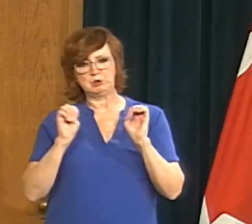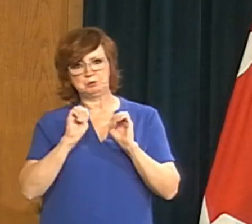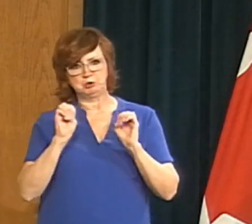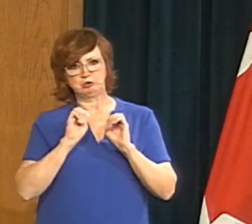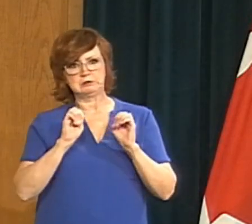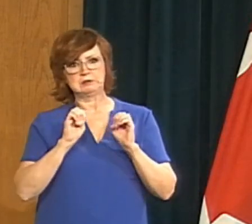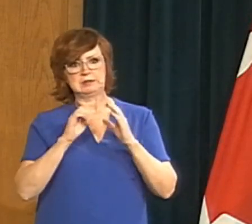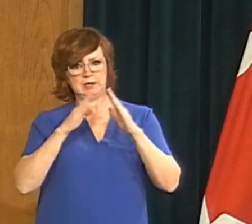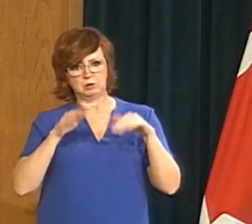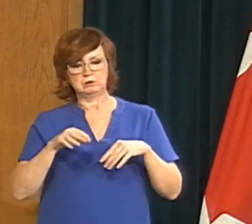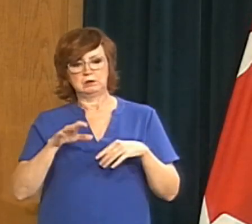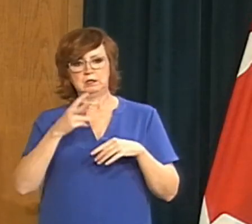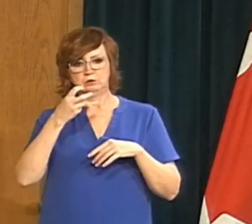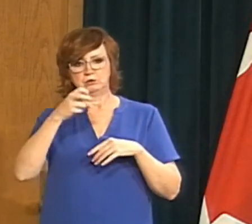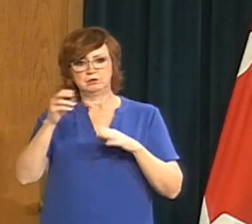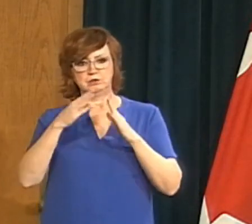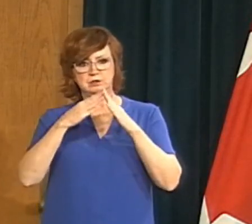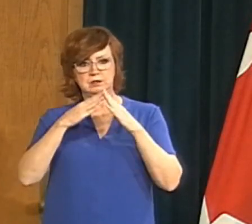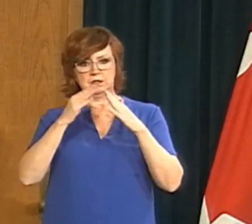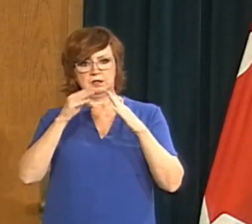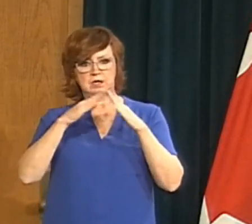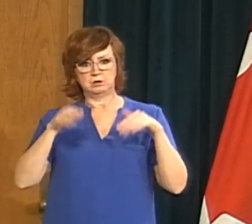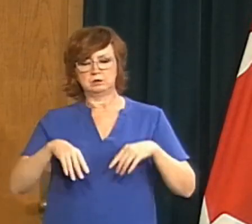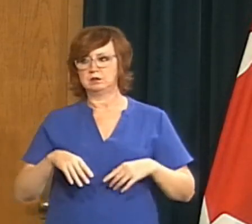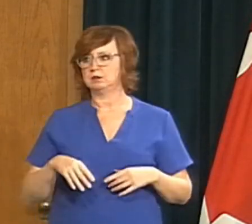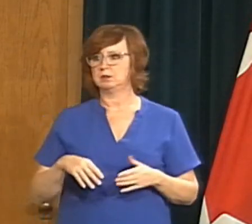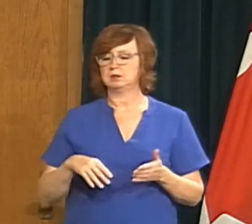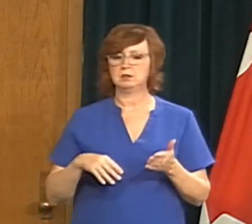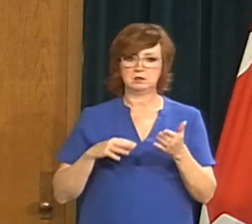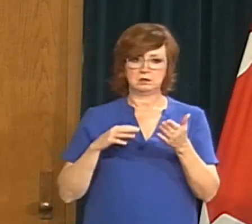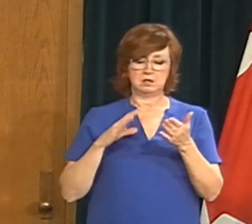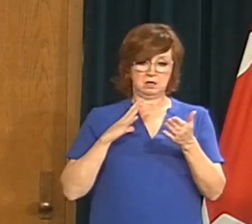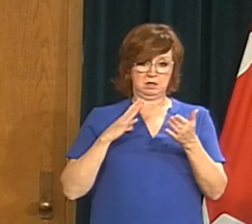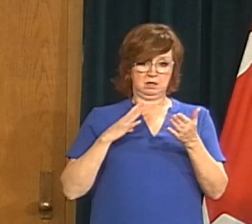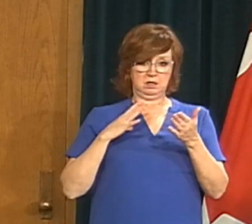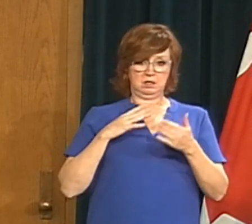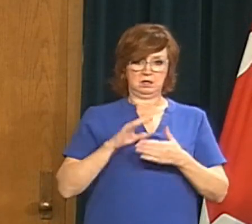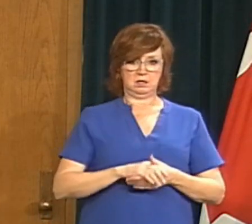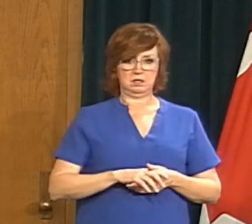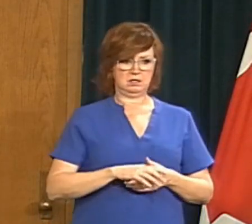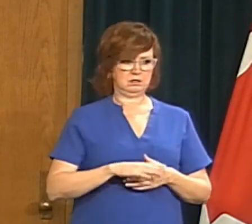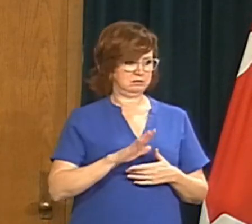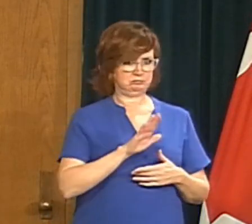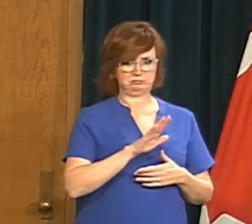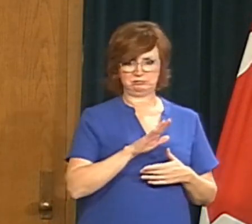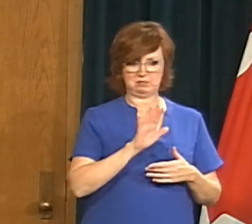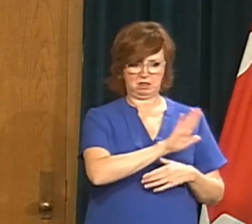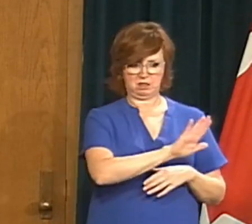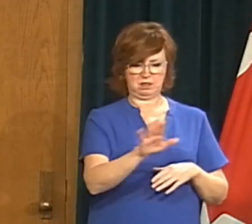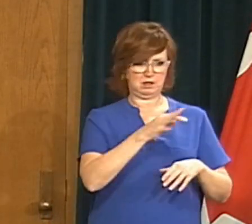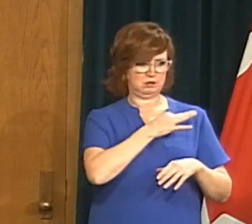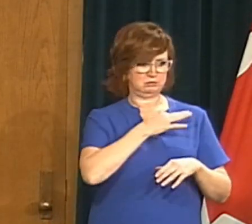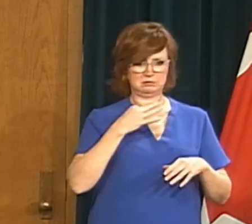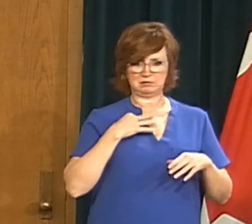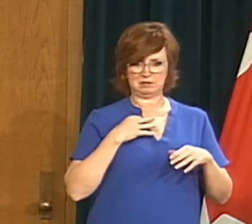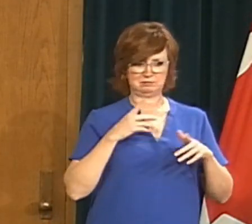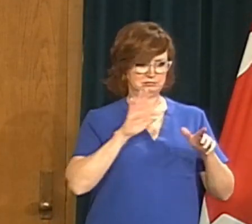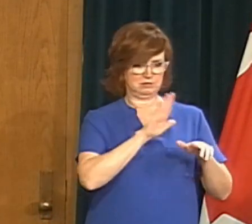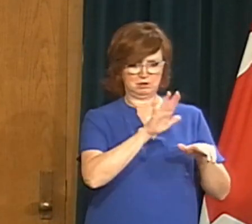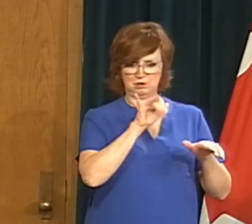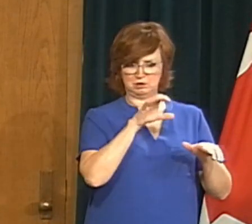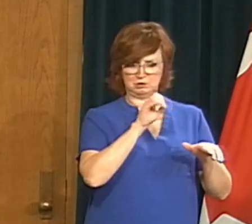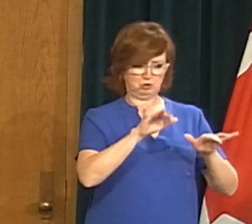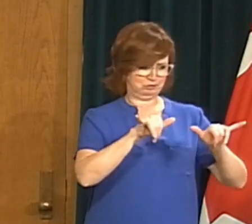houses. As a follow-up, I mean, what these people do, their jobs are not going to change once the